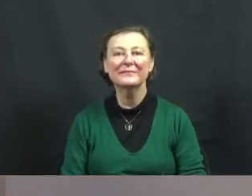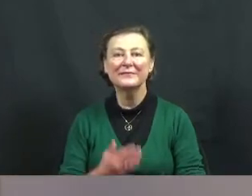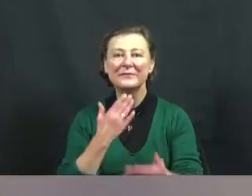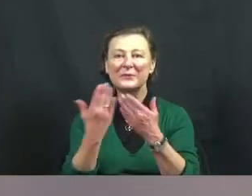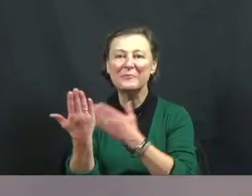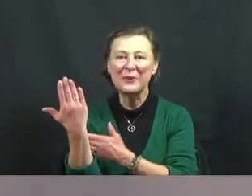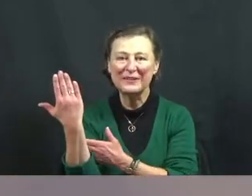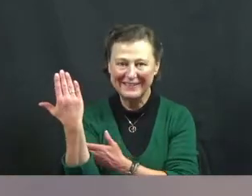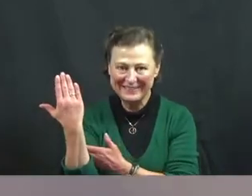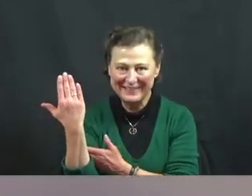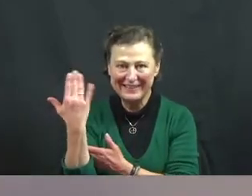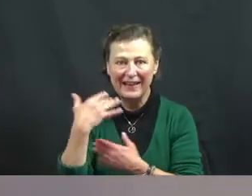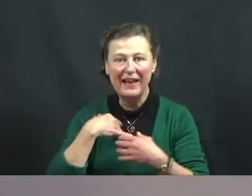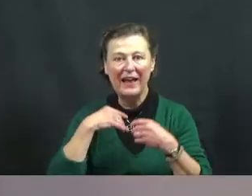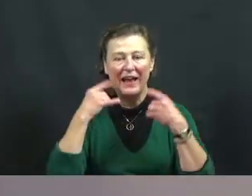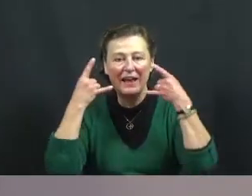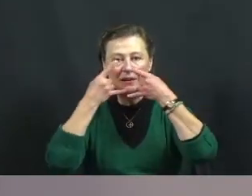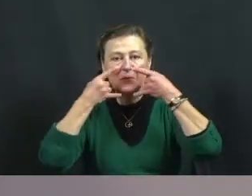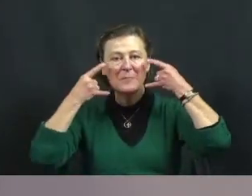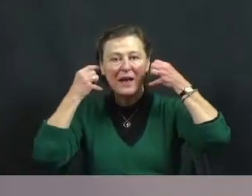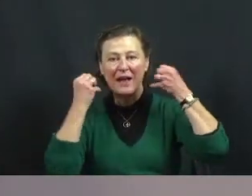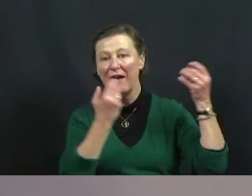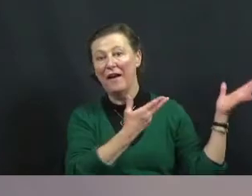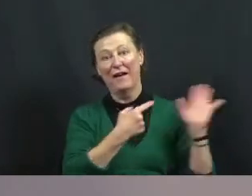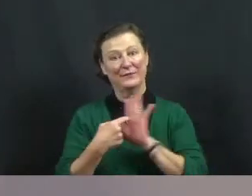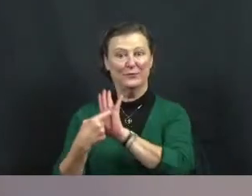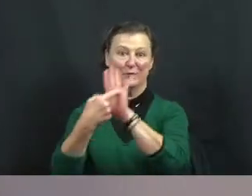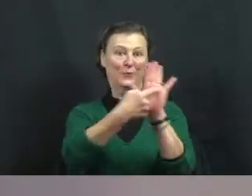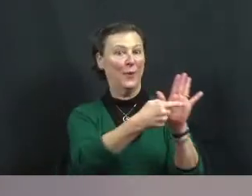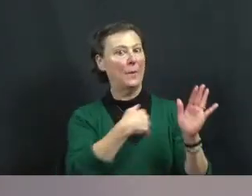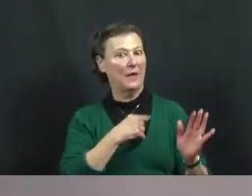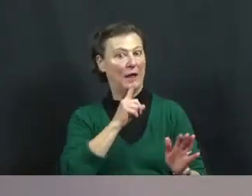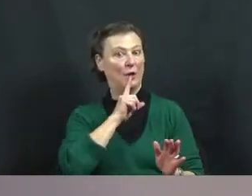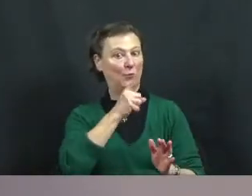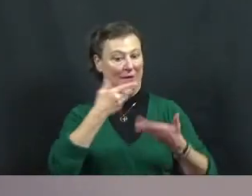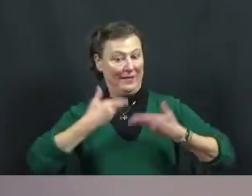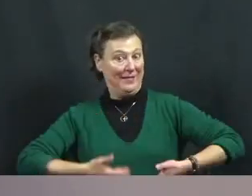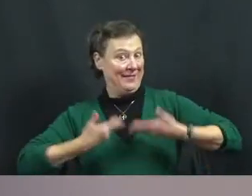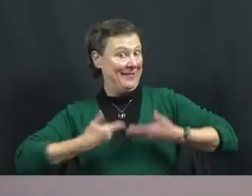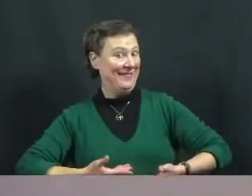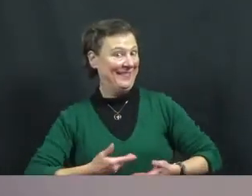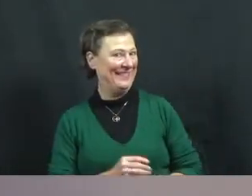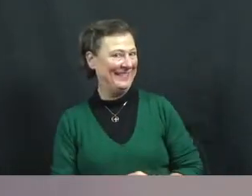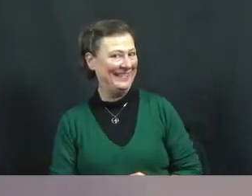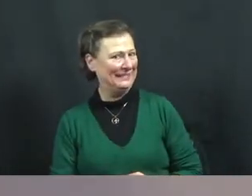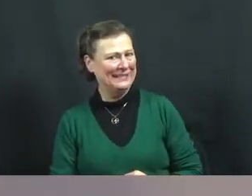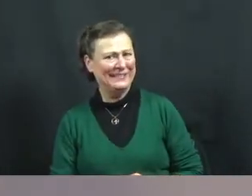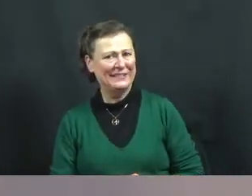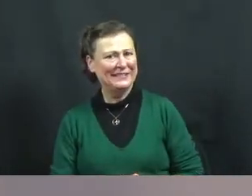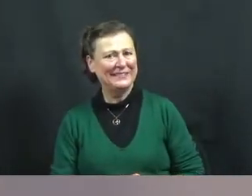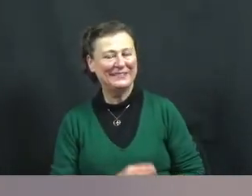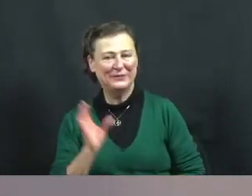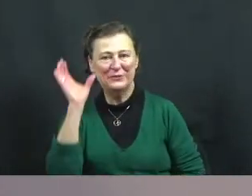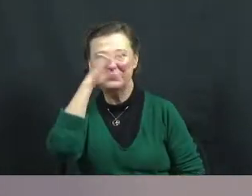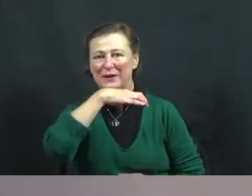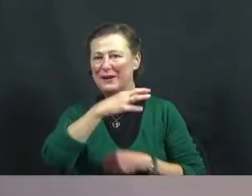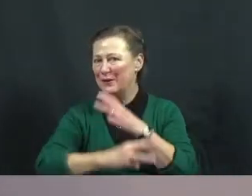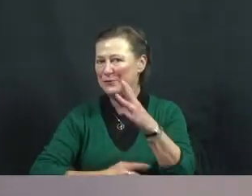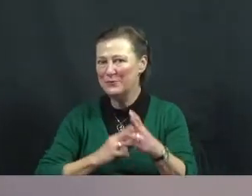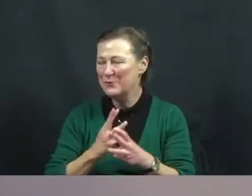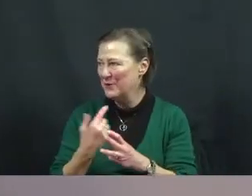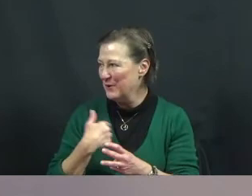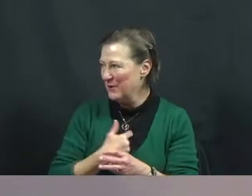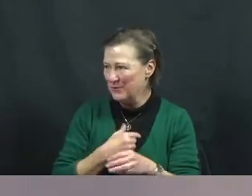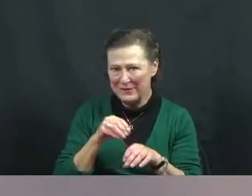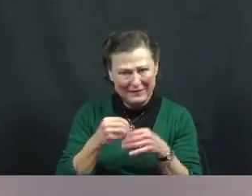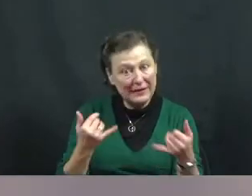Good morning. I take off my mask to reveal my true identity. It's such a strange world we're in these days, but we're getting